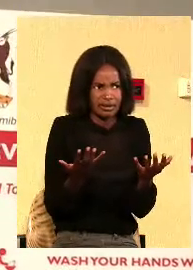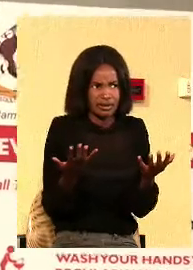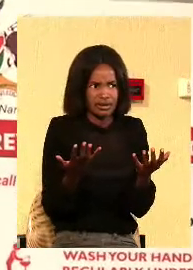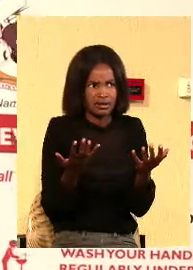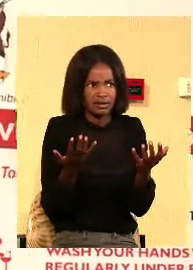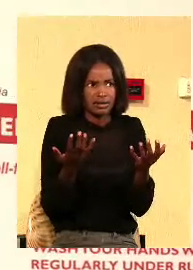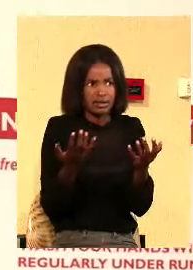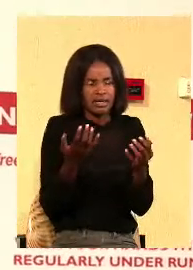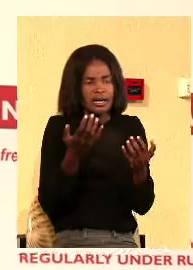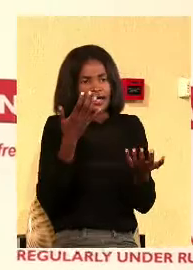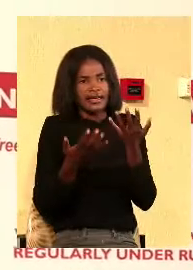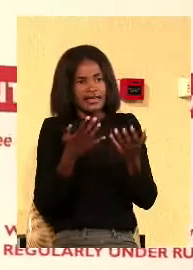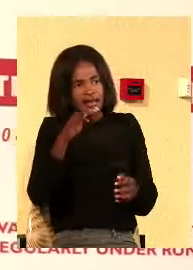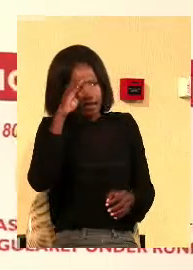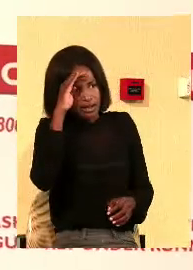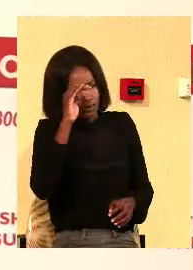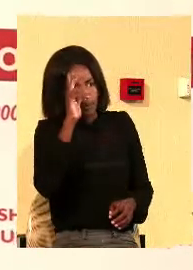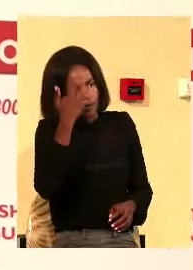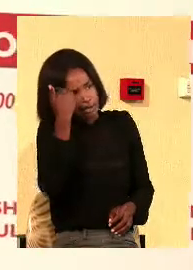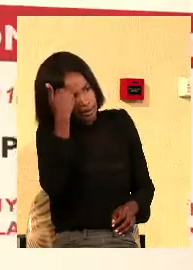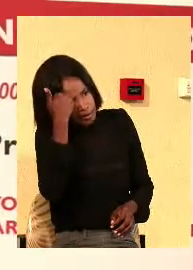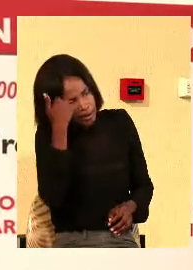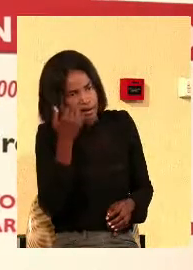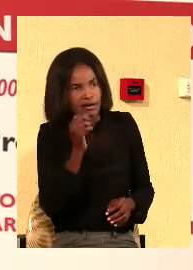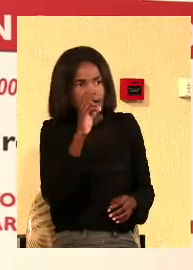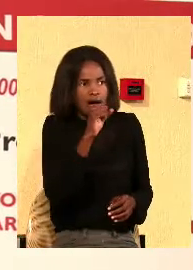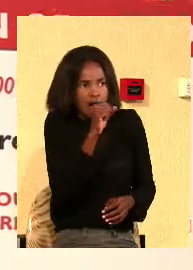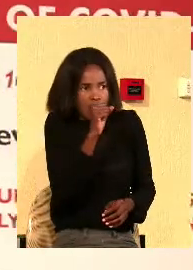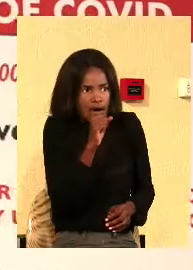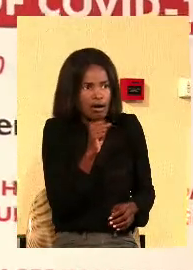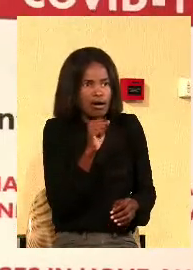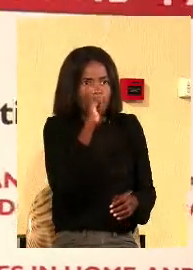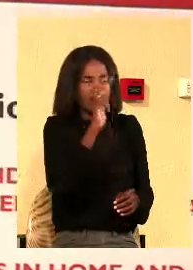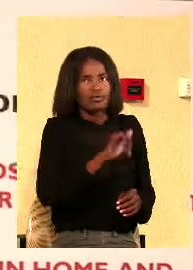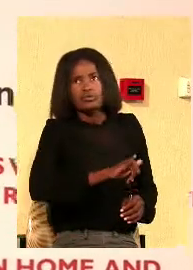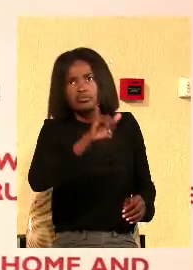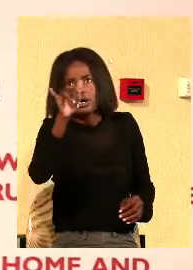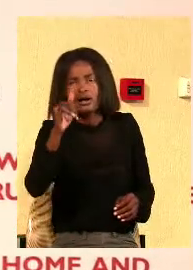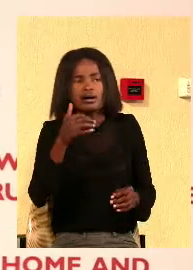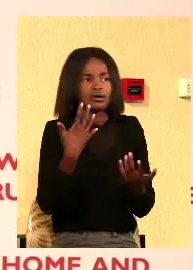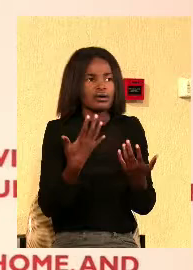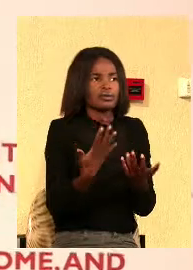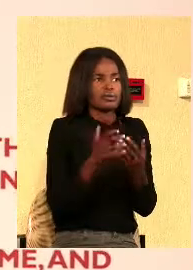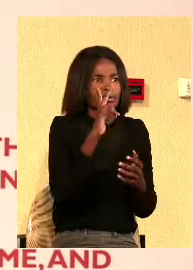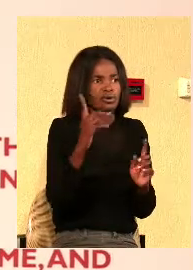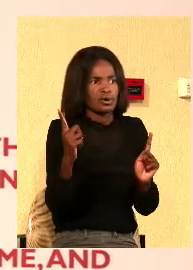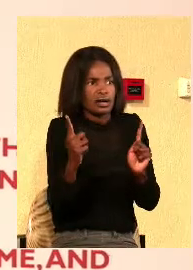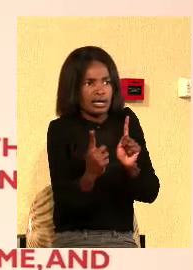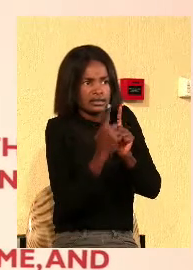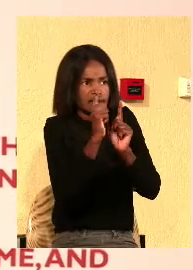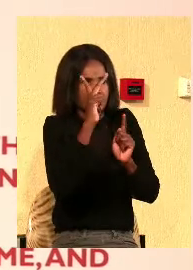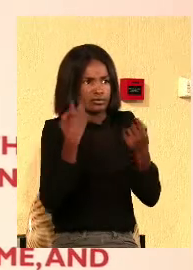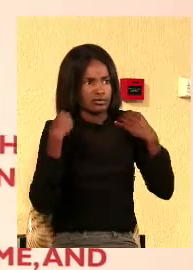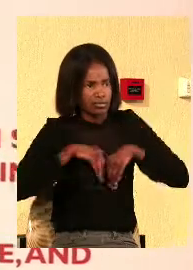is a tracing of symptoms and, leads, then basically anyone irrespective. But the point you're making on